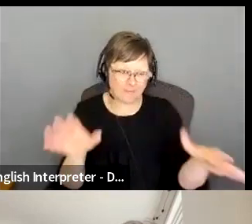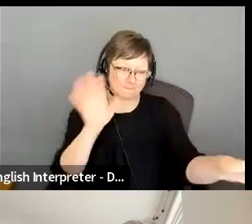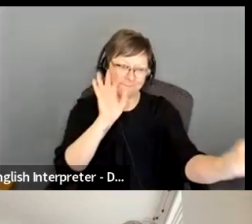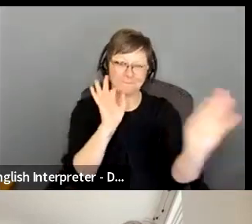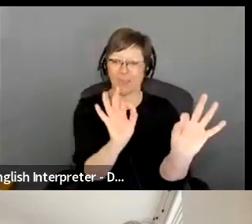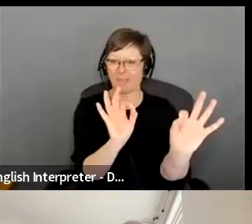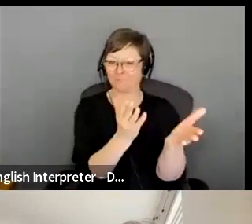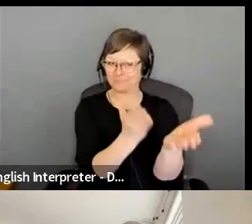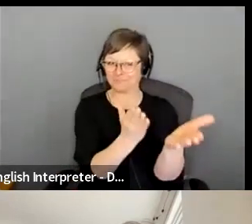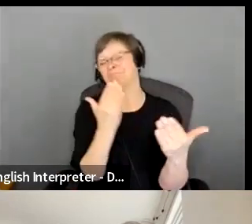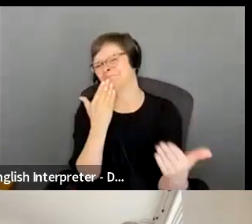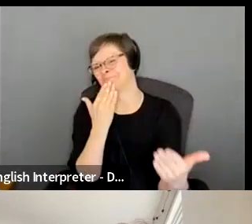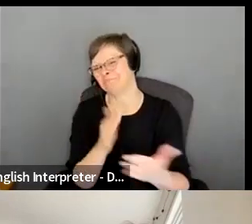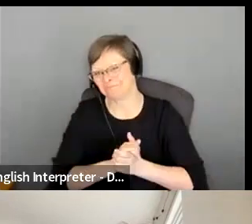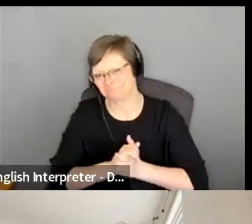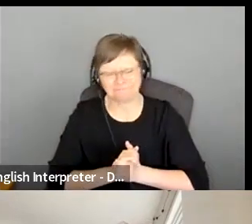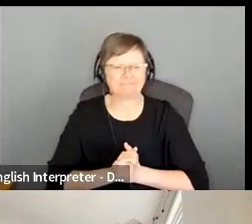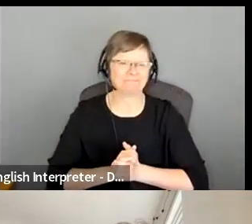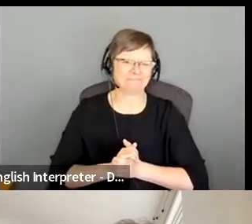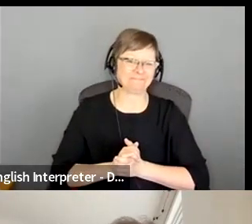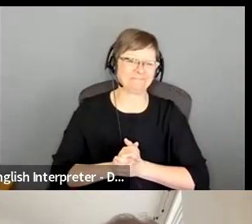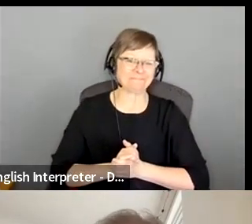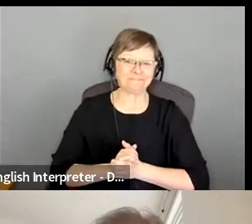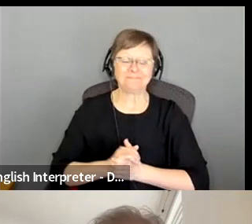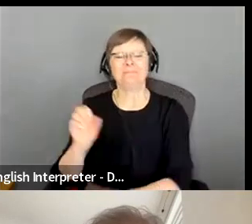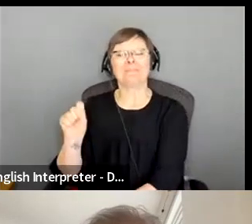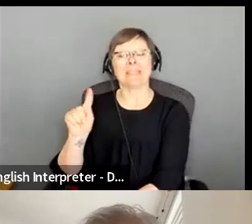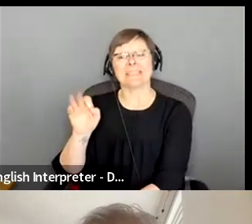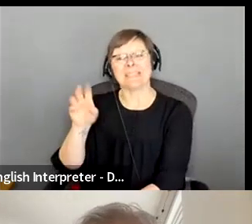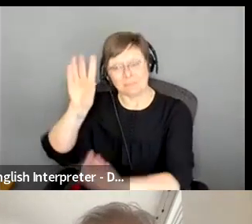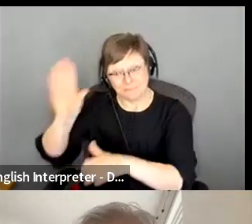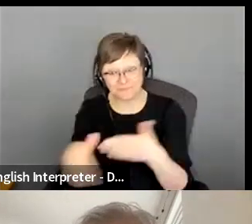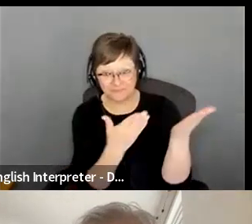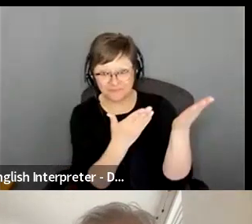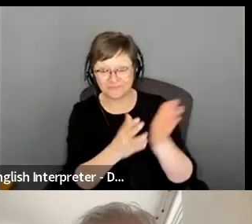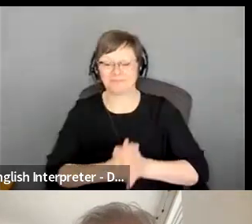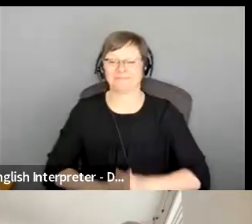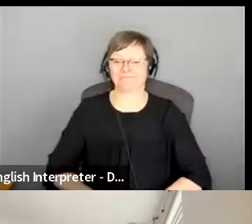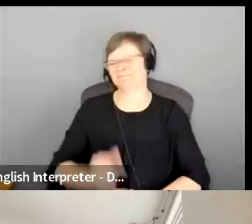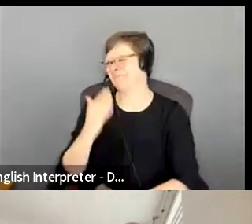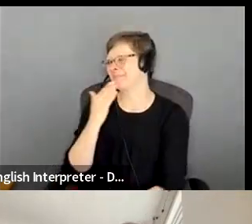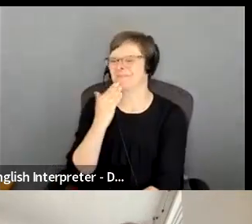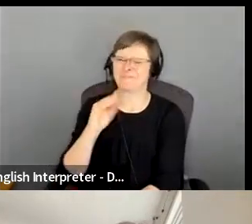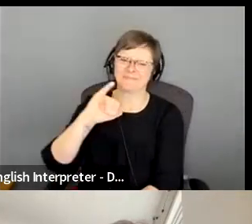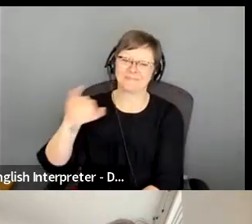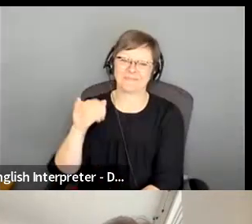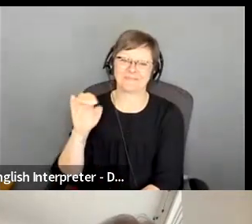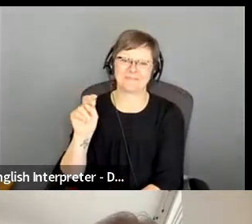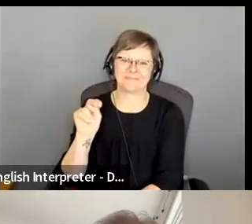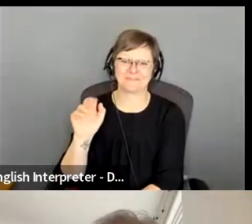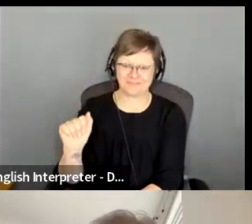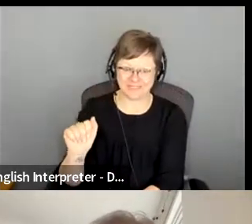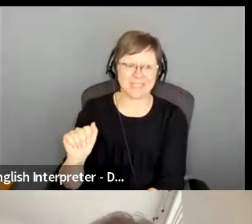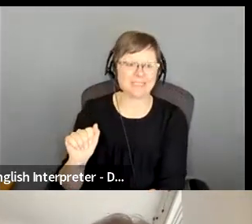it is. Thank you. Stafford, take it away. No, thanks, Jenna. Yeah, thank you. It's a presentation isn't